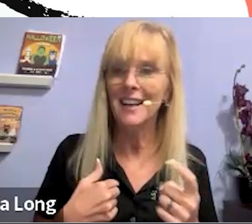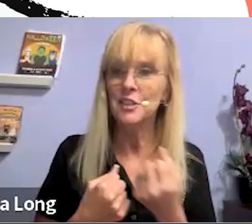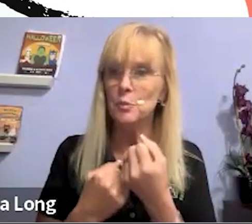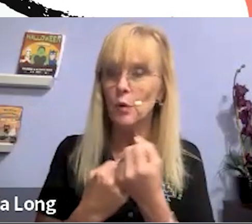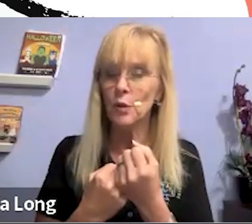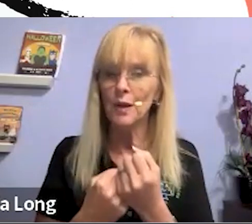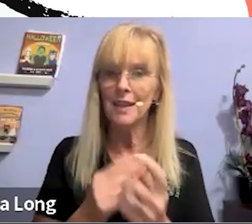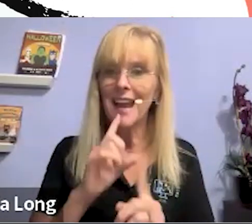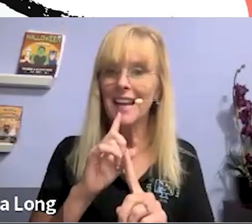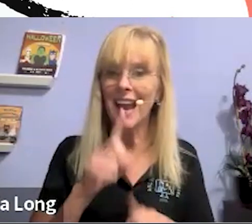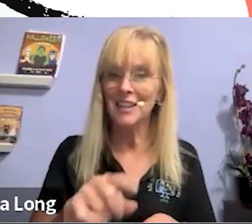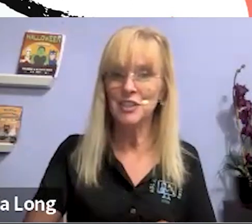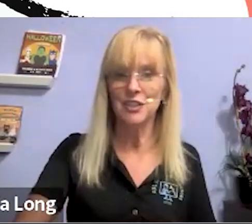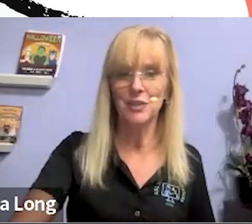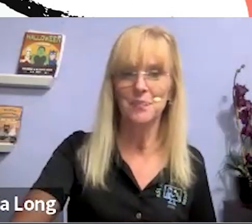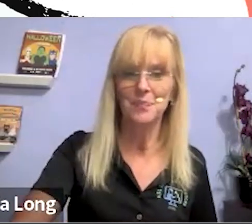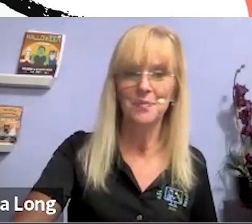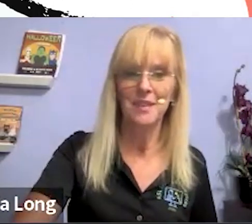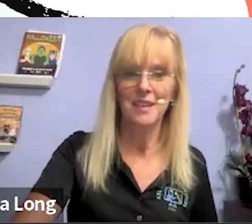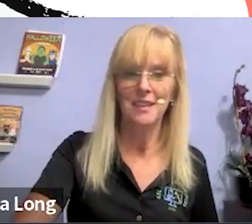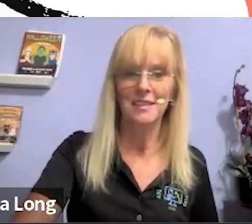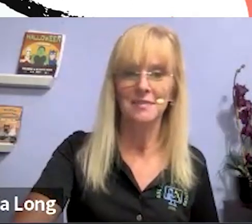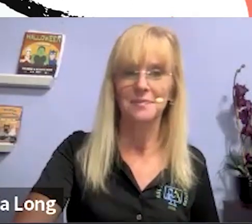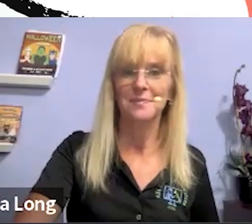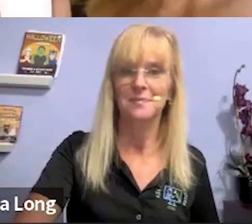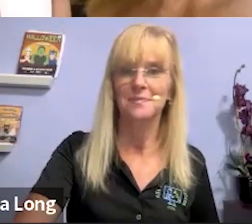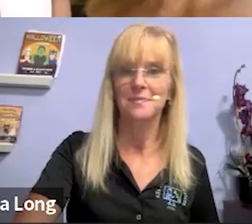that I could support you with and answer.